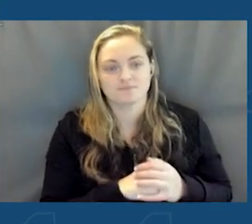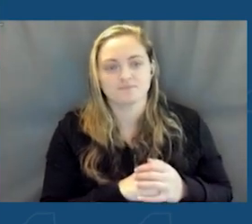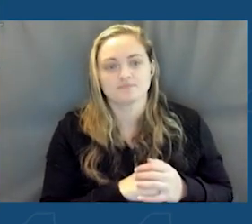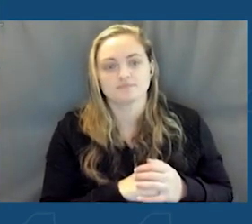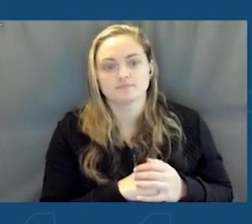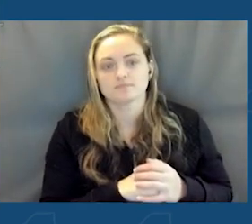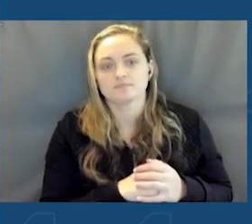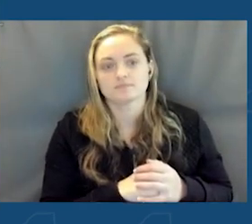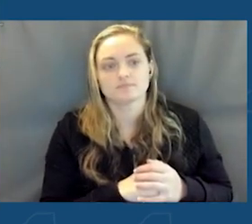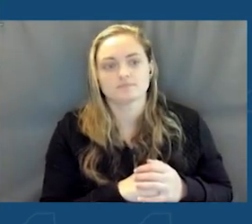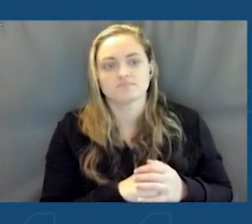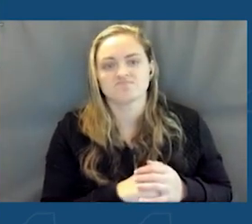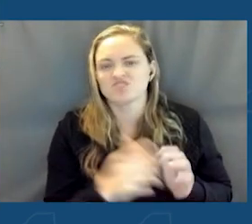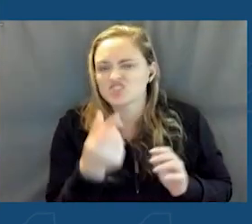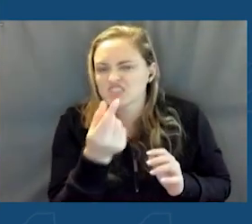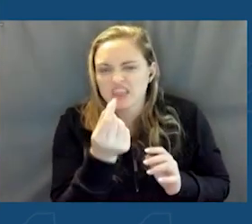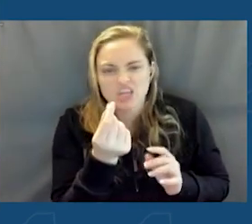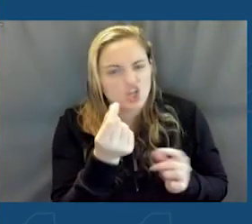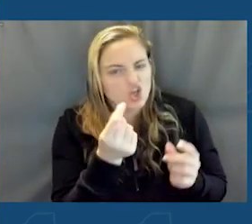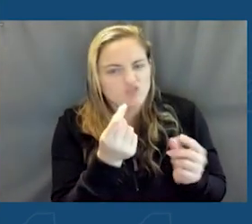going to be a little pinch.